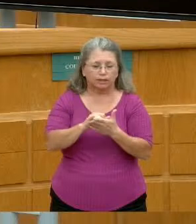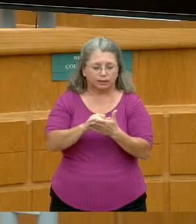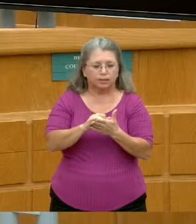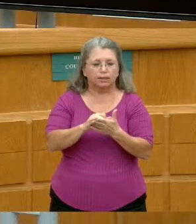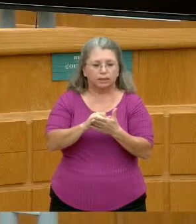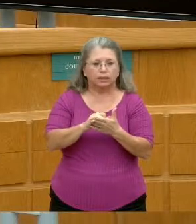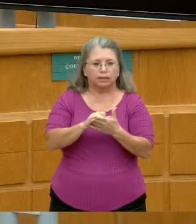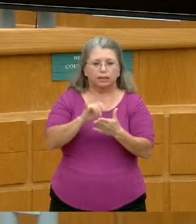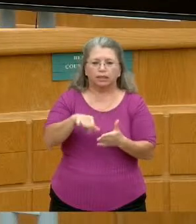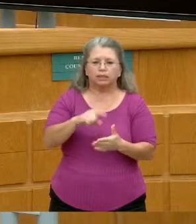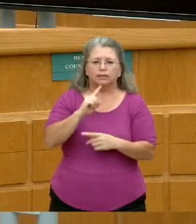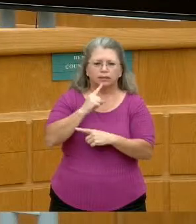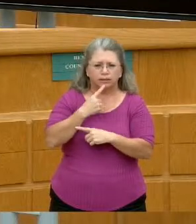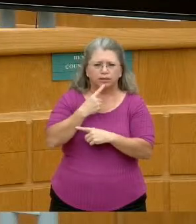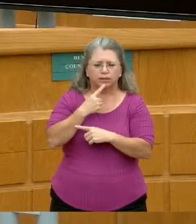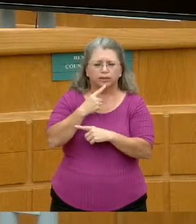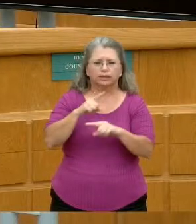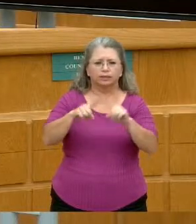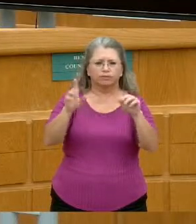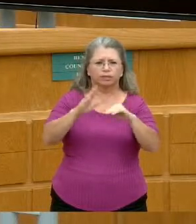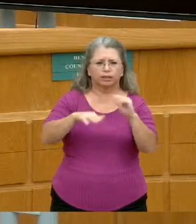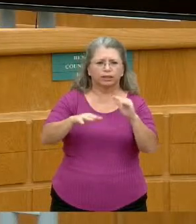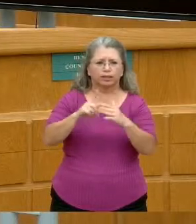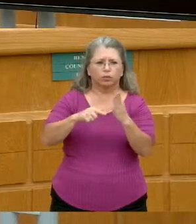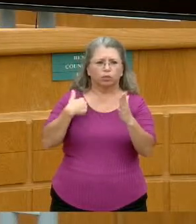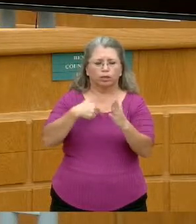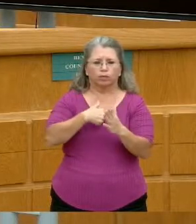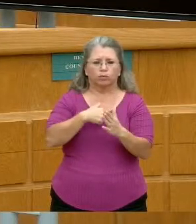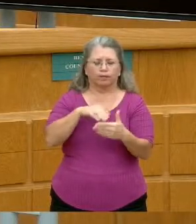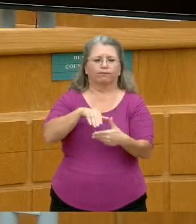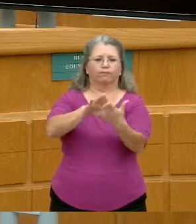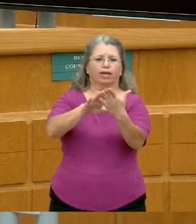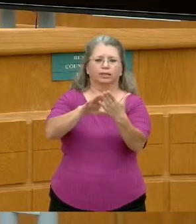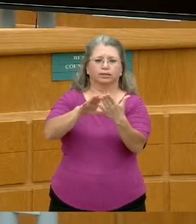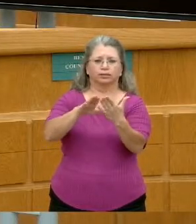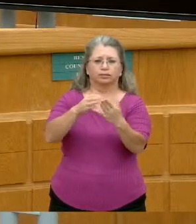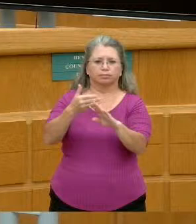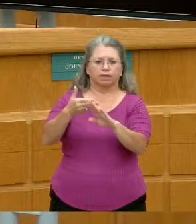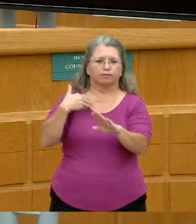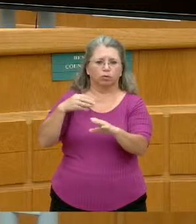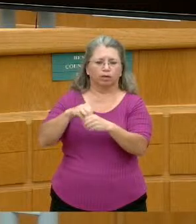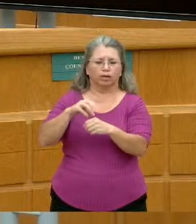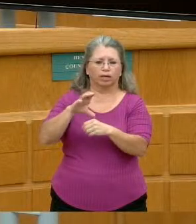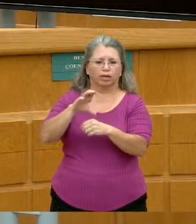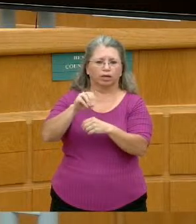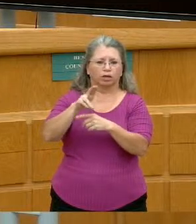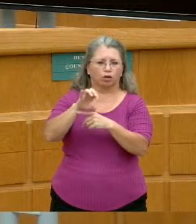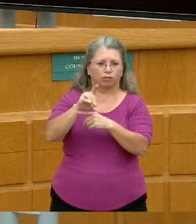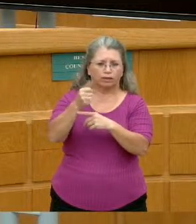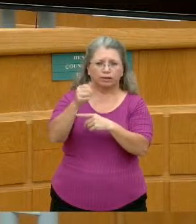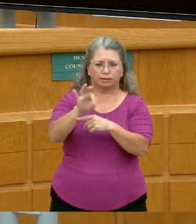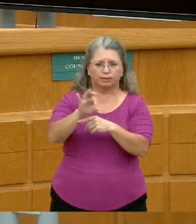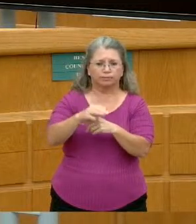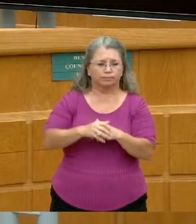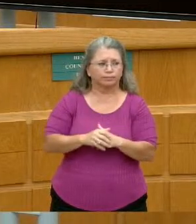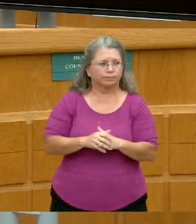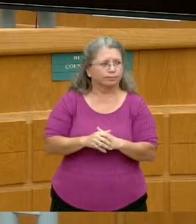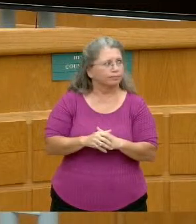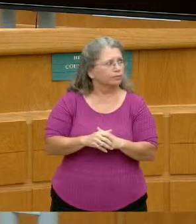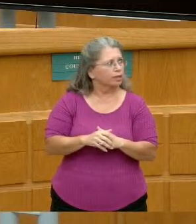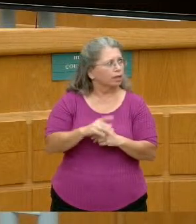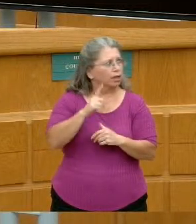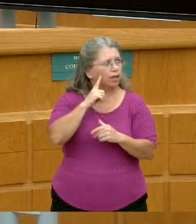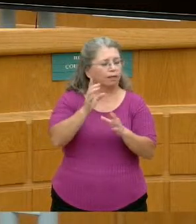is different than anything that we in Texas have faced yet with COVID-19. I think it's important to remember